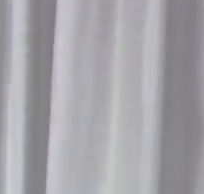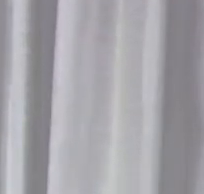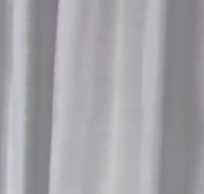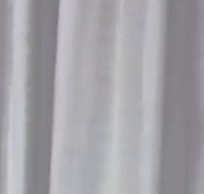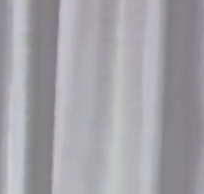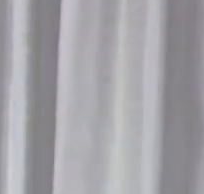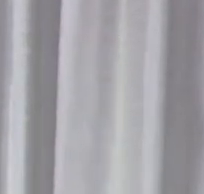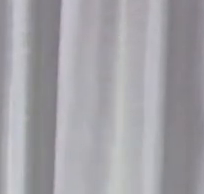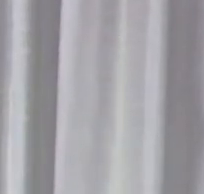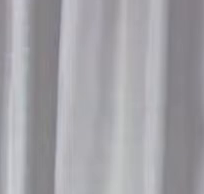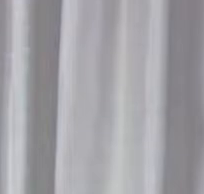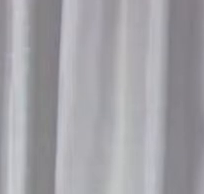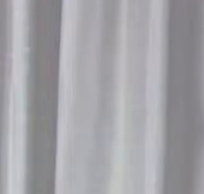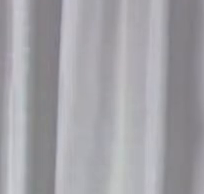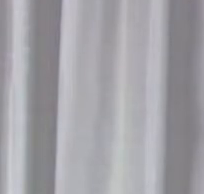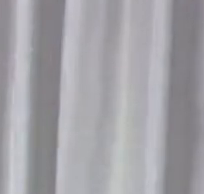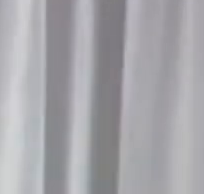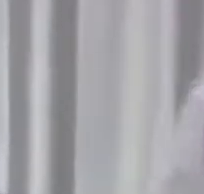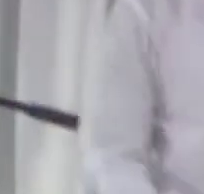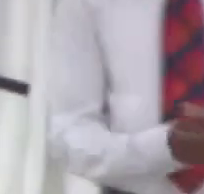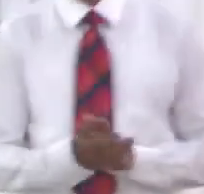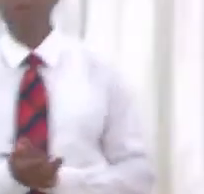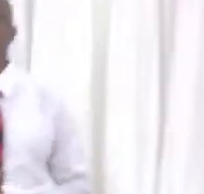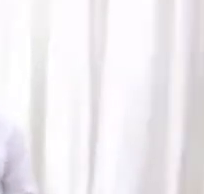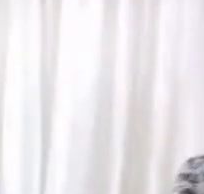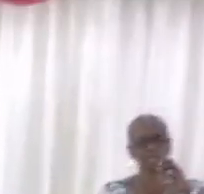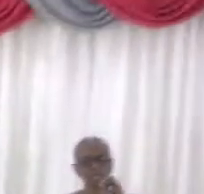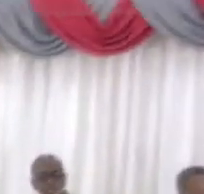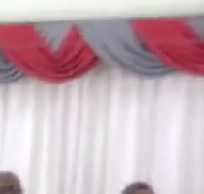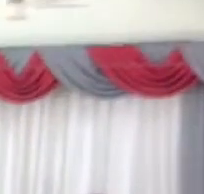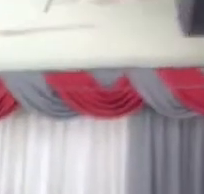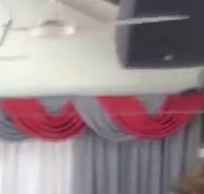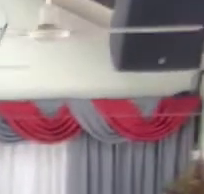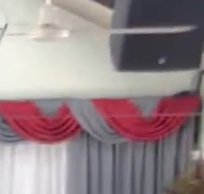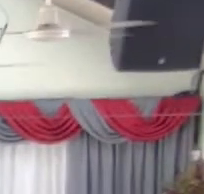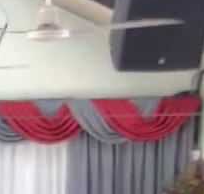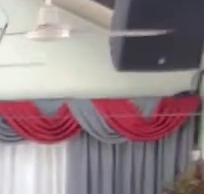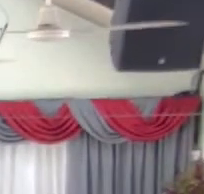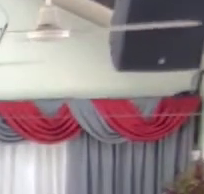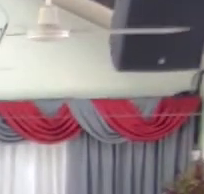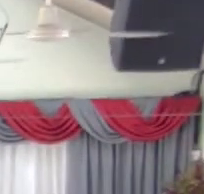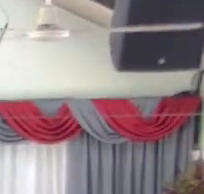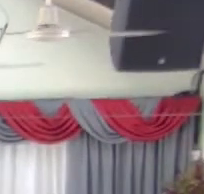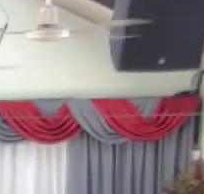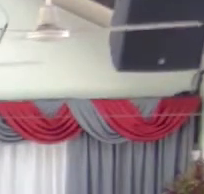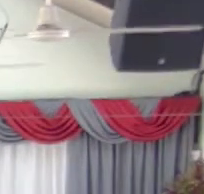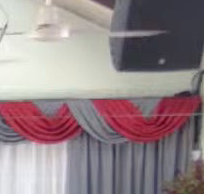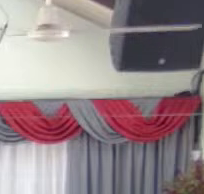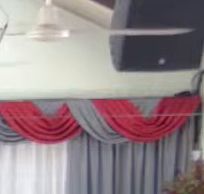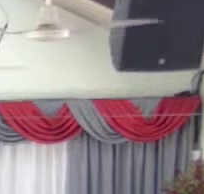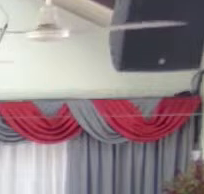as we lift him up? Hallelujah. The blood that